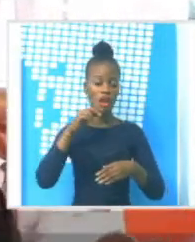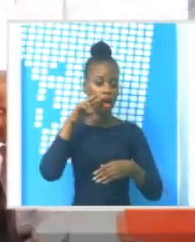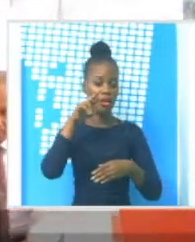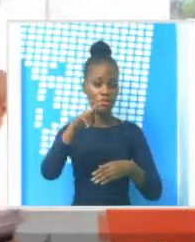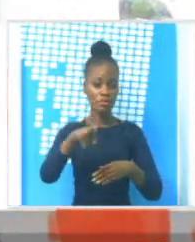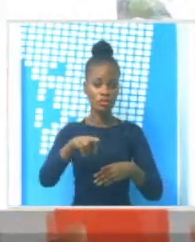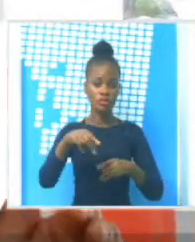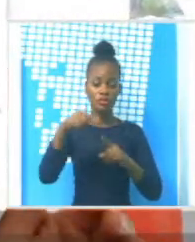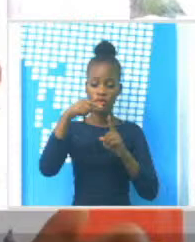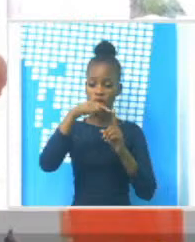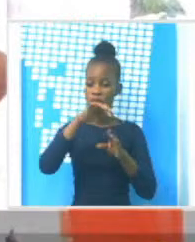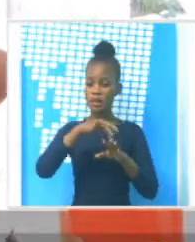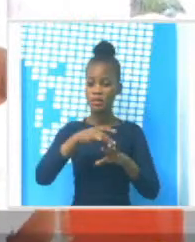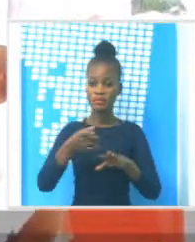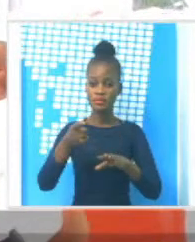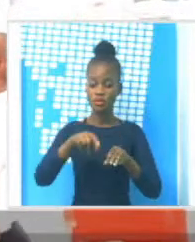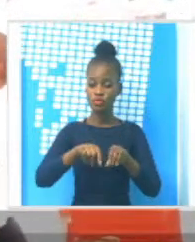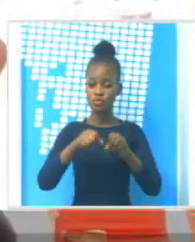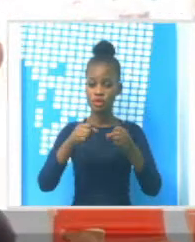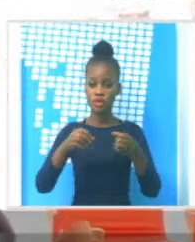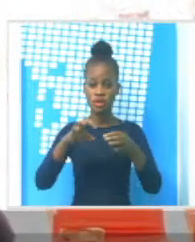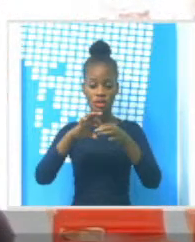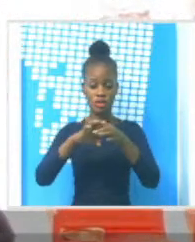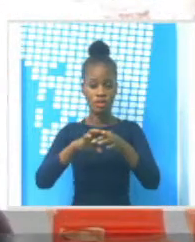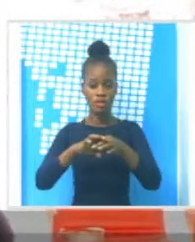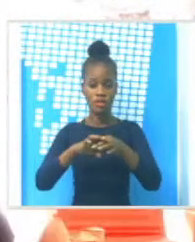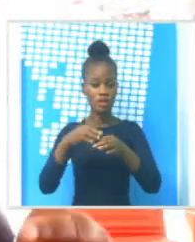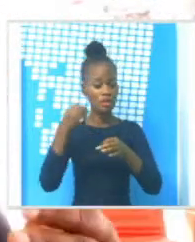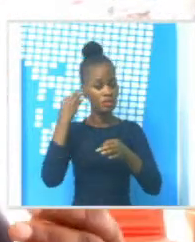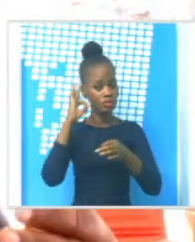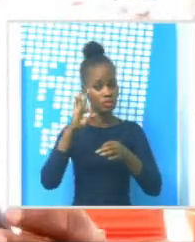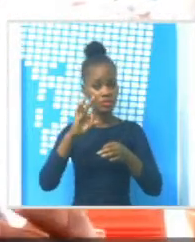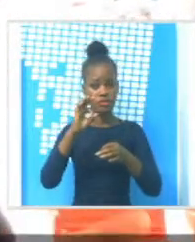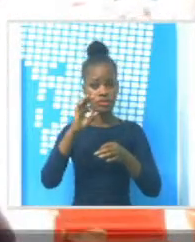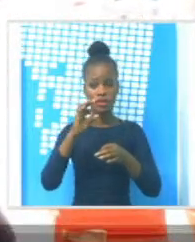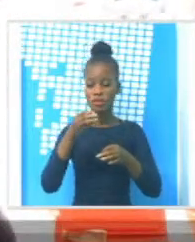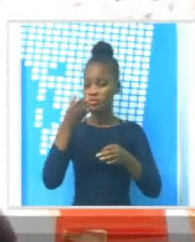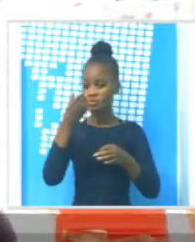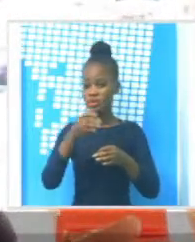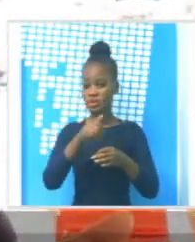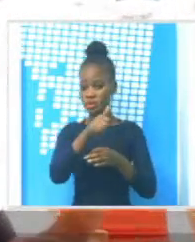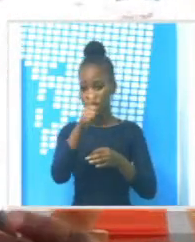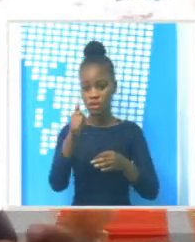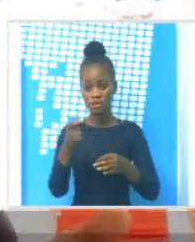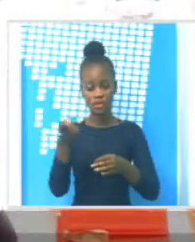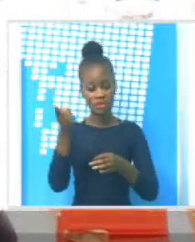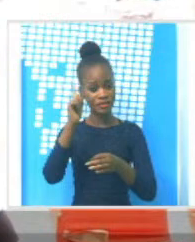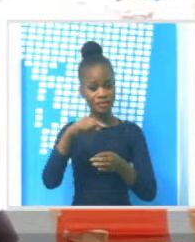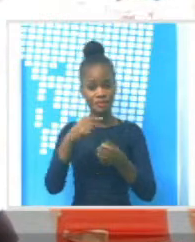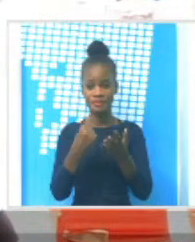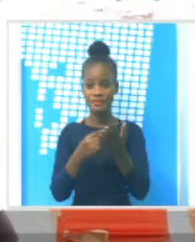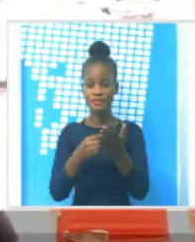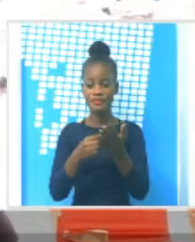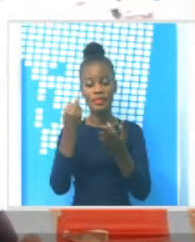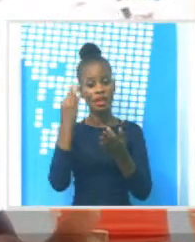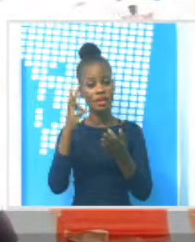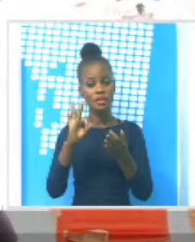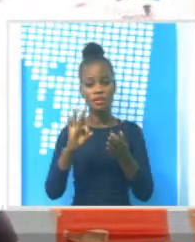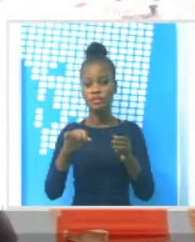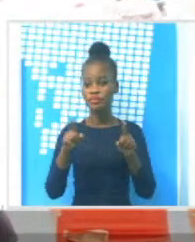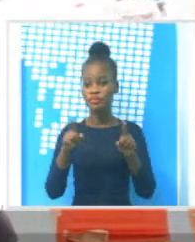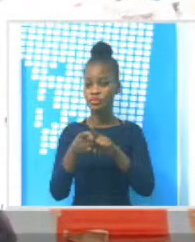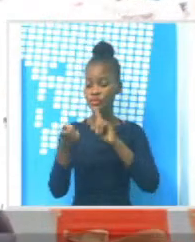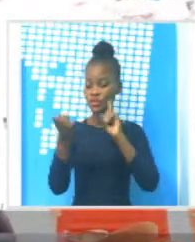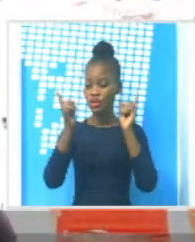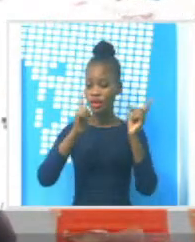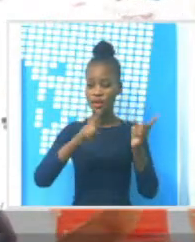institutions that bridge the gap during this time of scarcity. And also other companies, not only Uganda Free Zones Authority, we have other